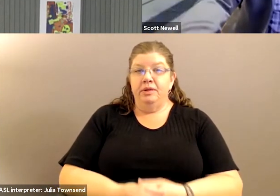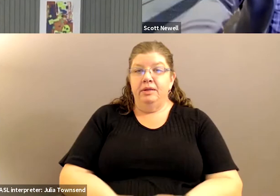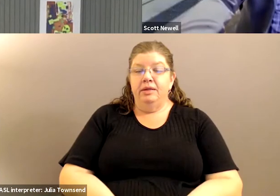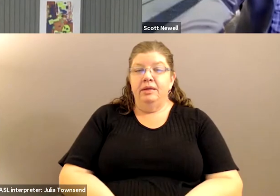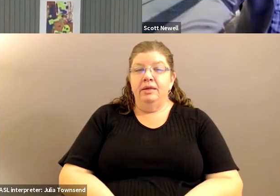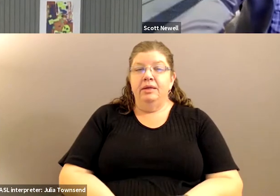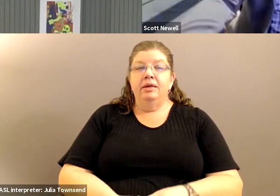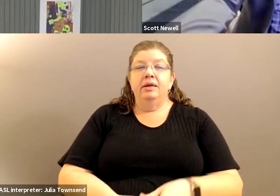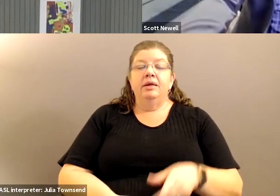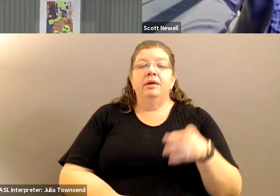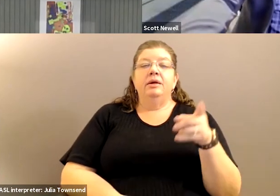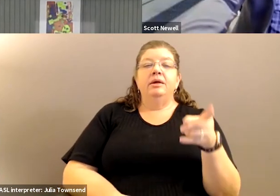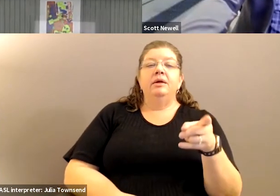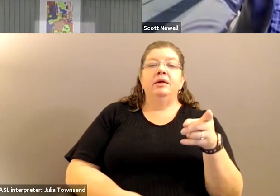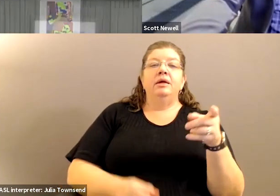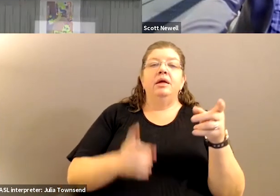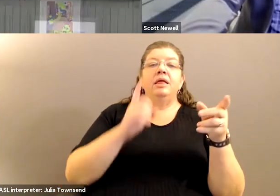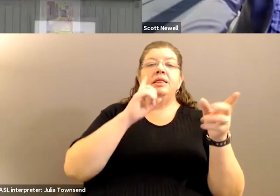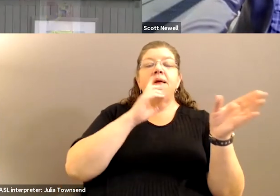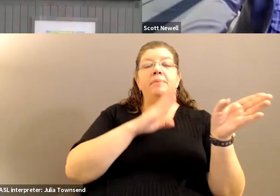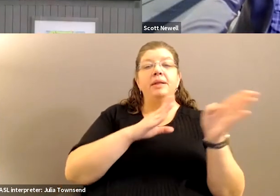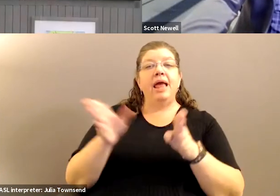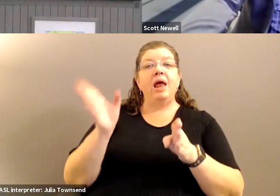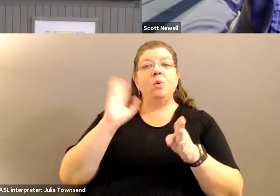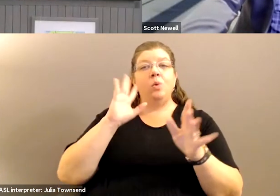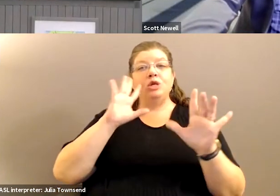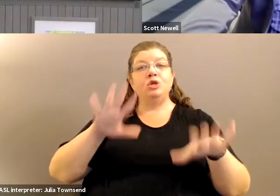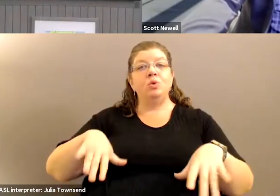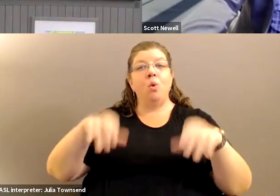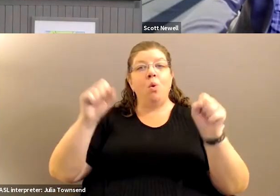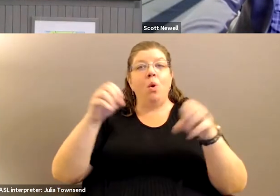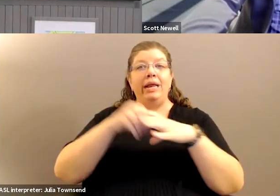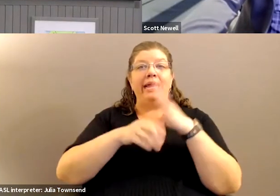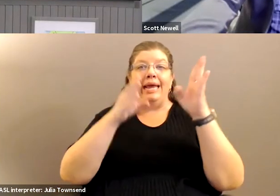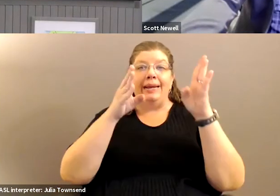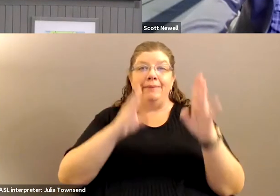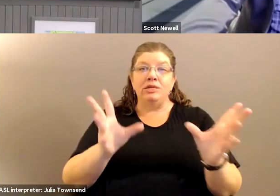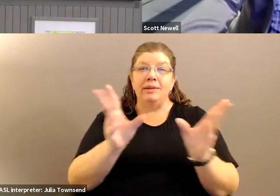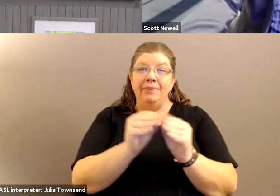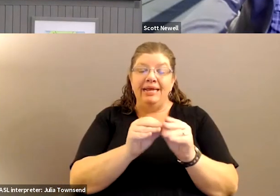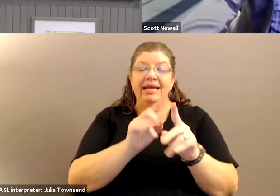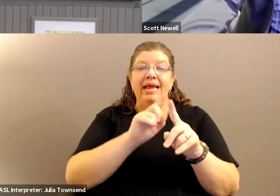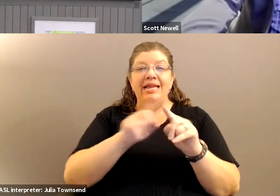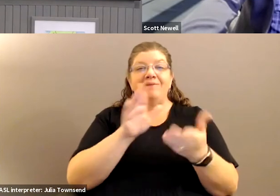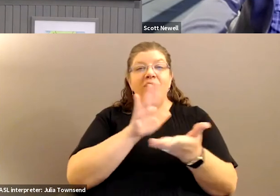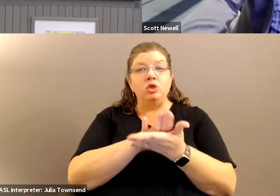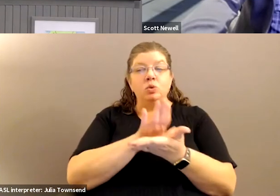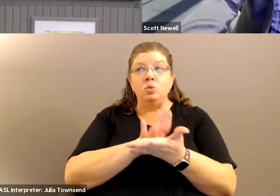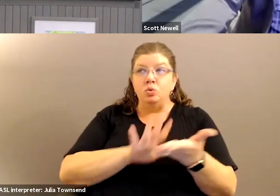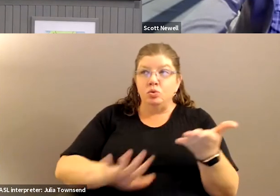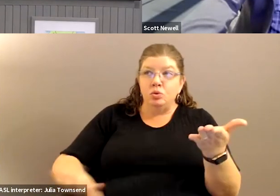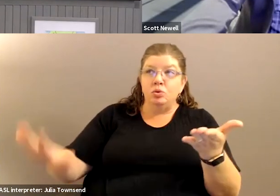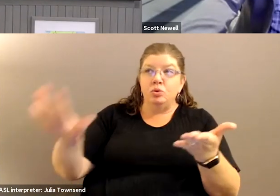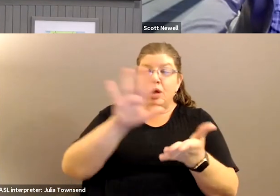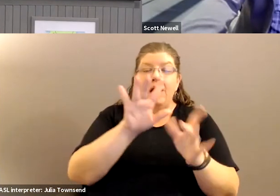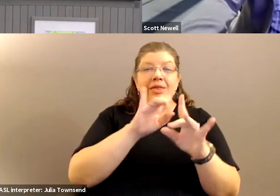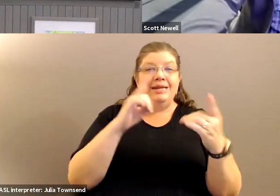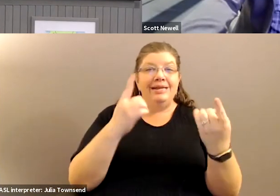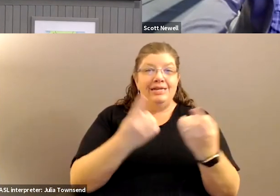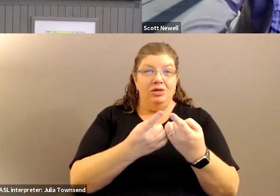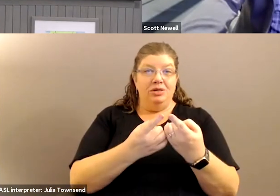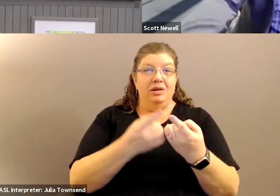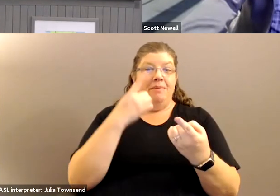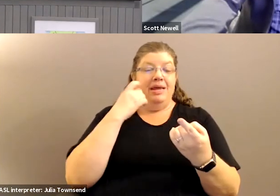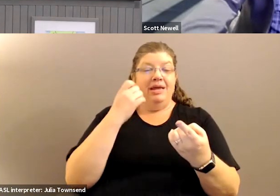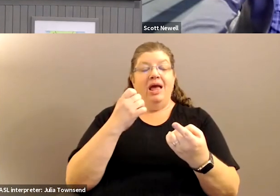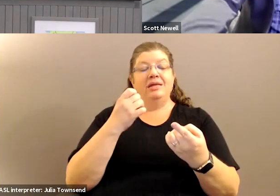initially the plan was to hold these in-person meetings at different school sites throughout the district but because of the rates